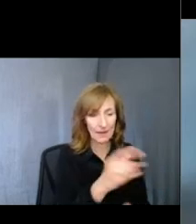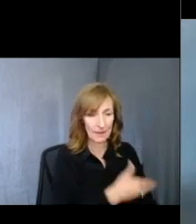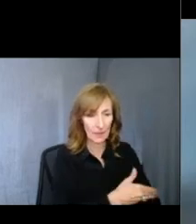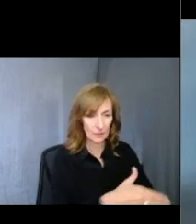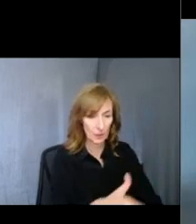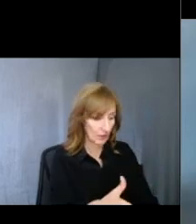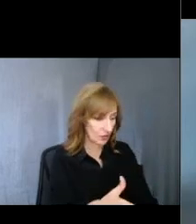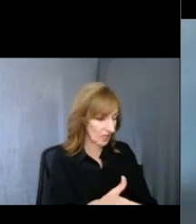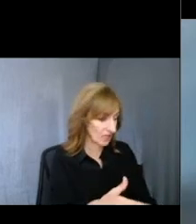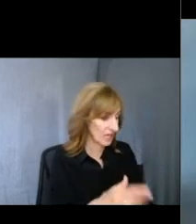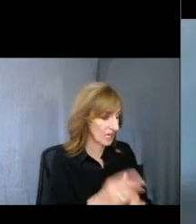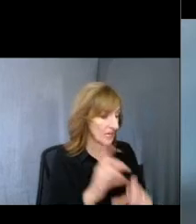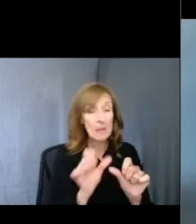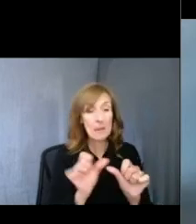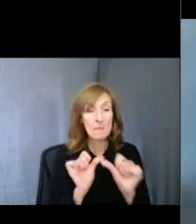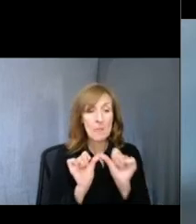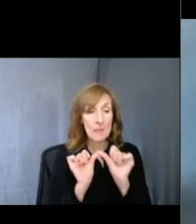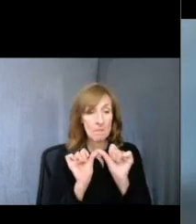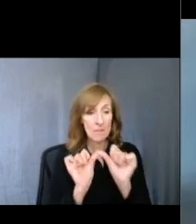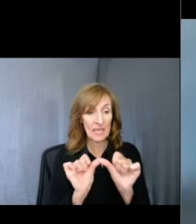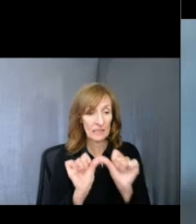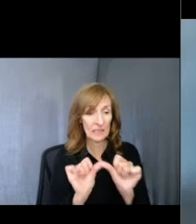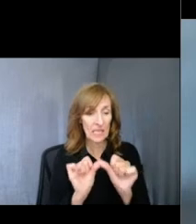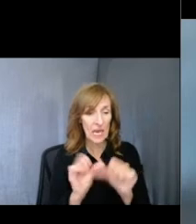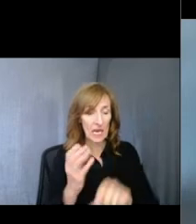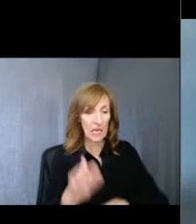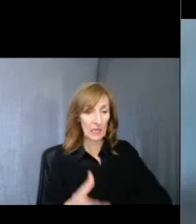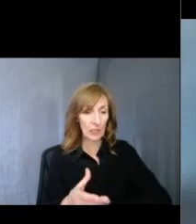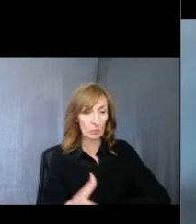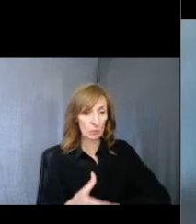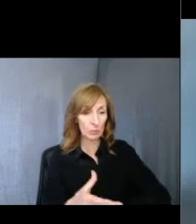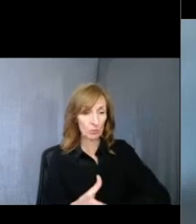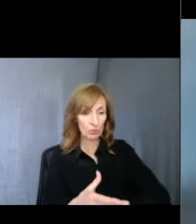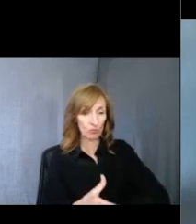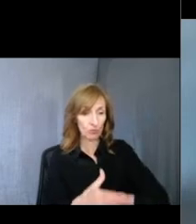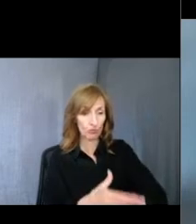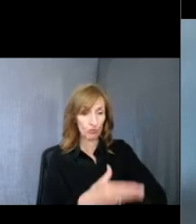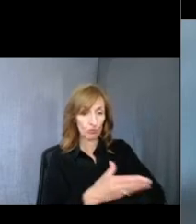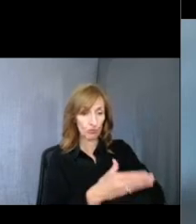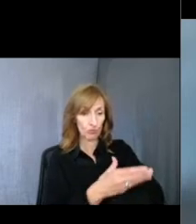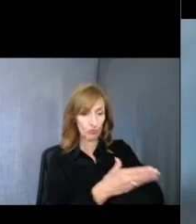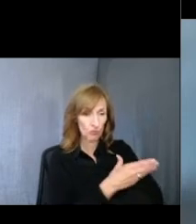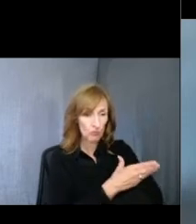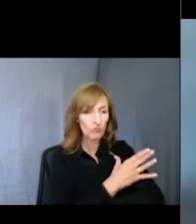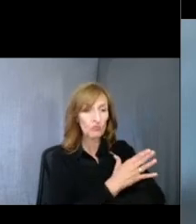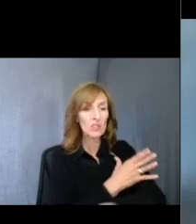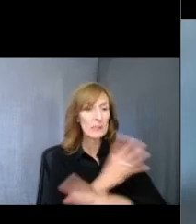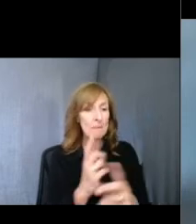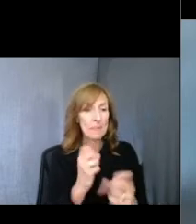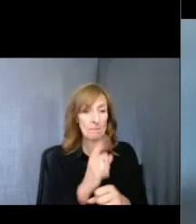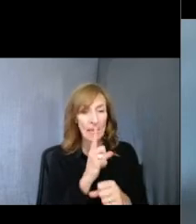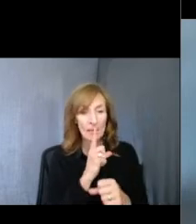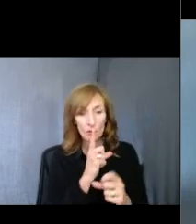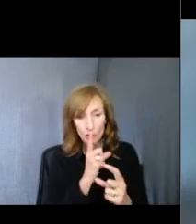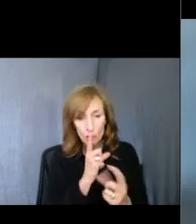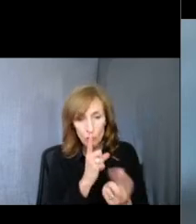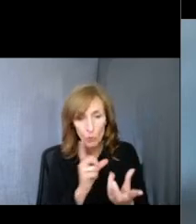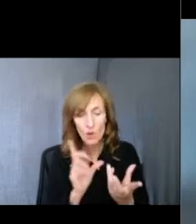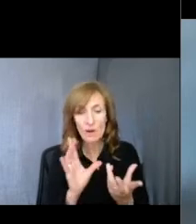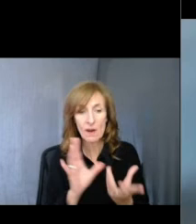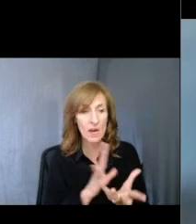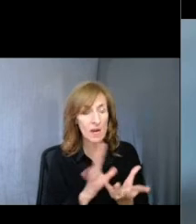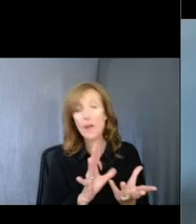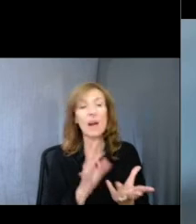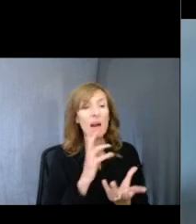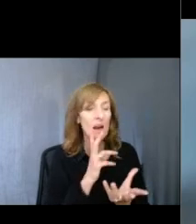could be giving, making sure that your cat has access to really clean water, really fresh water. Some cats really groove